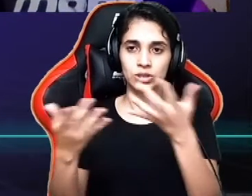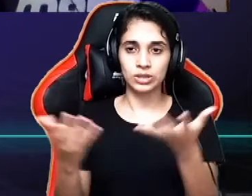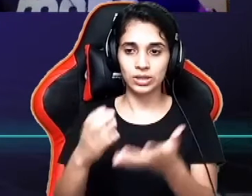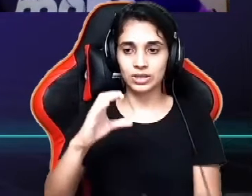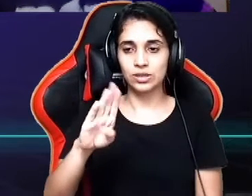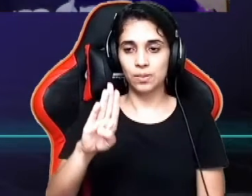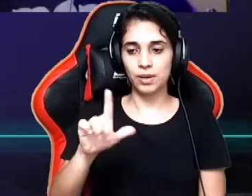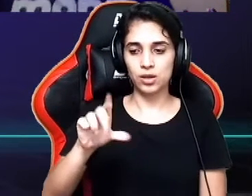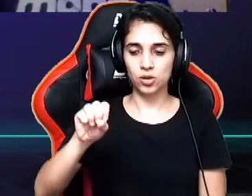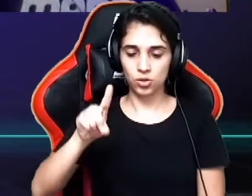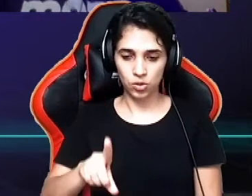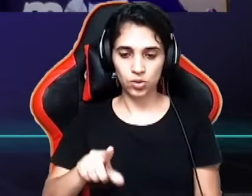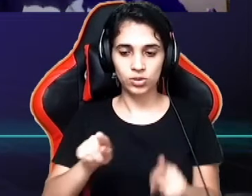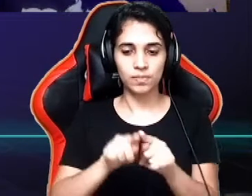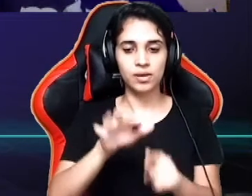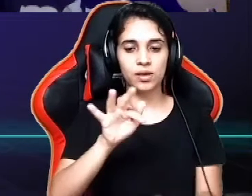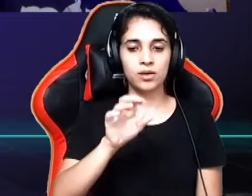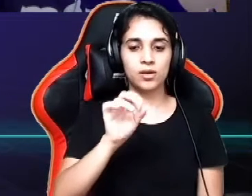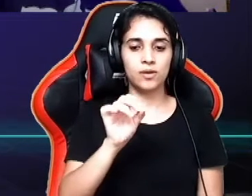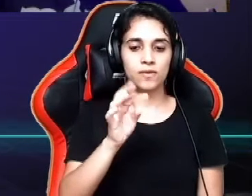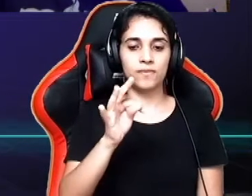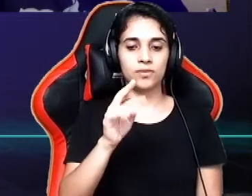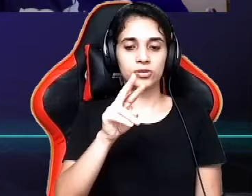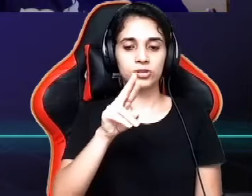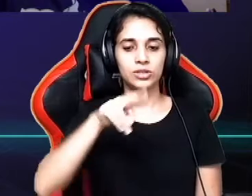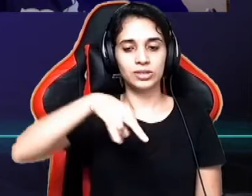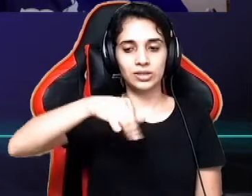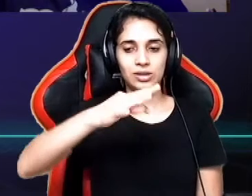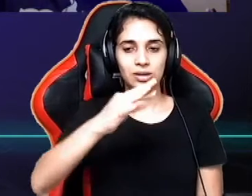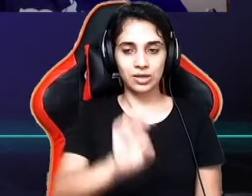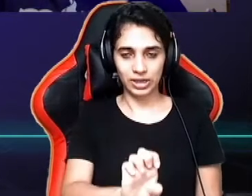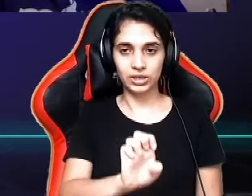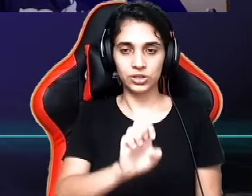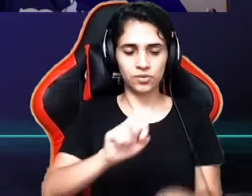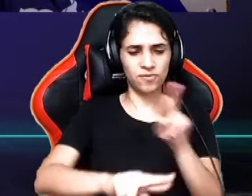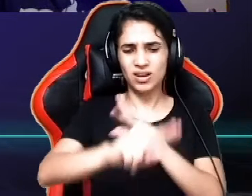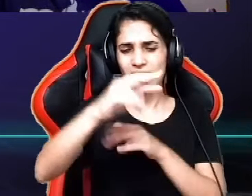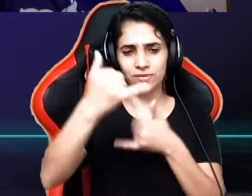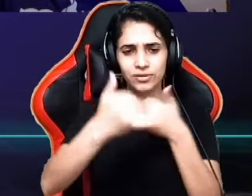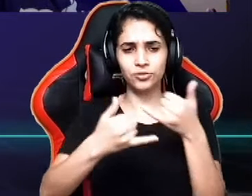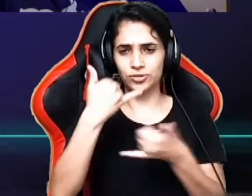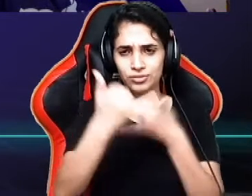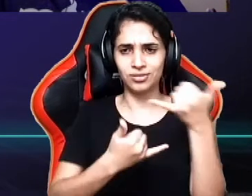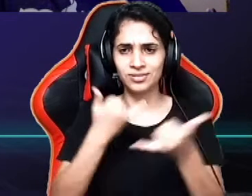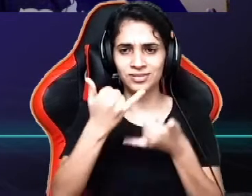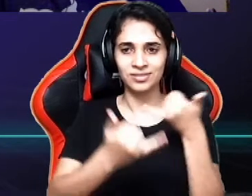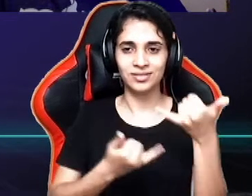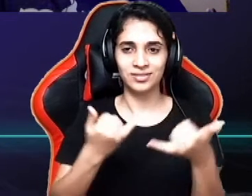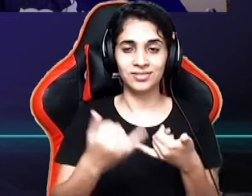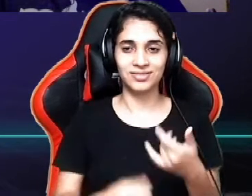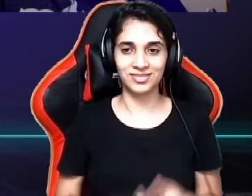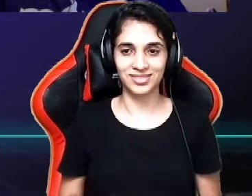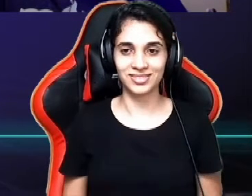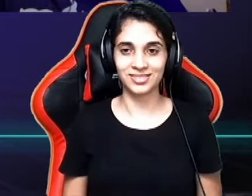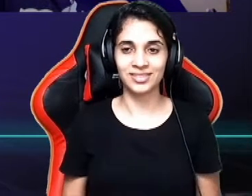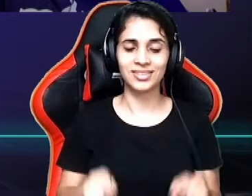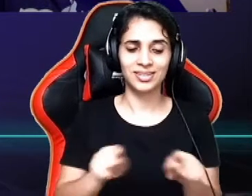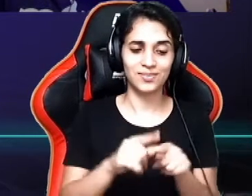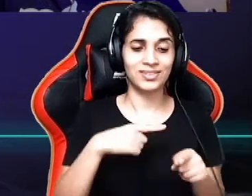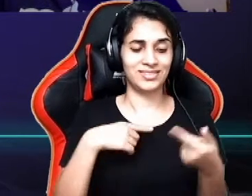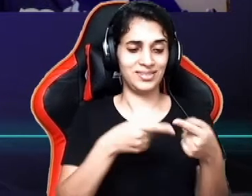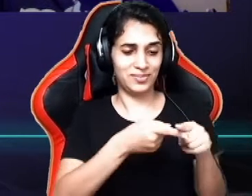games. We're at CB, League of Legends, Fortnite, and other branches of entertainment, blogs, lifestyle,